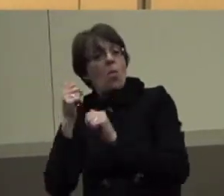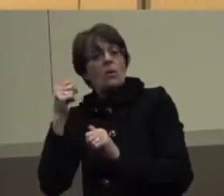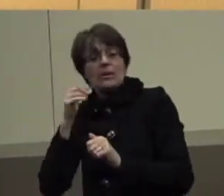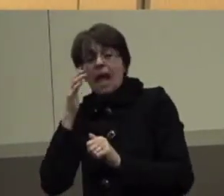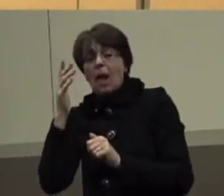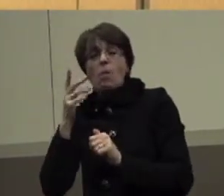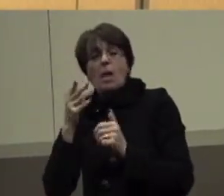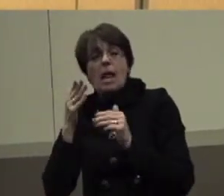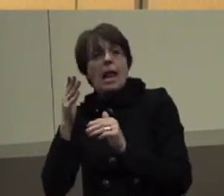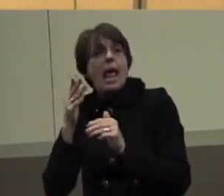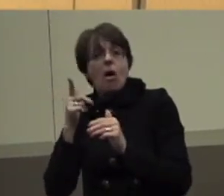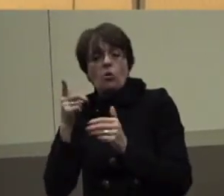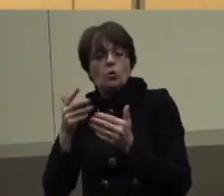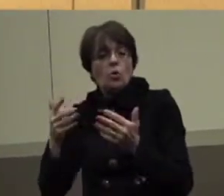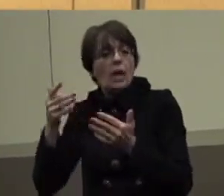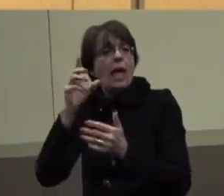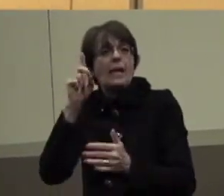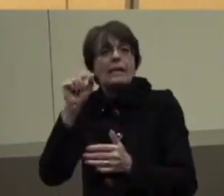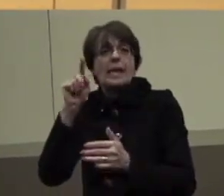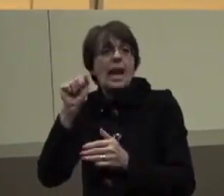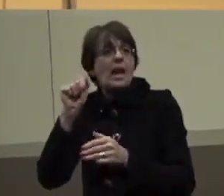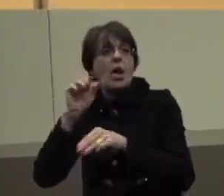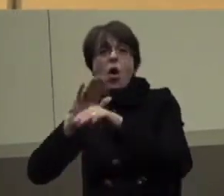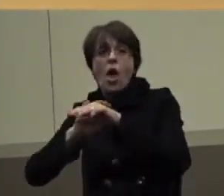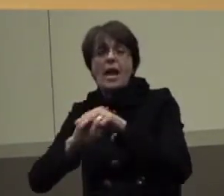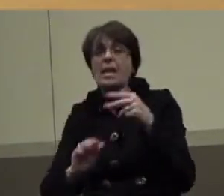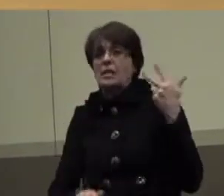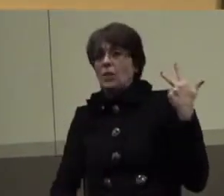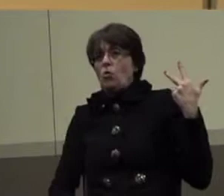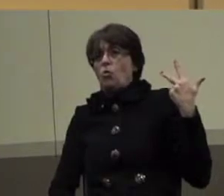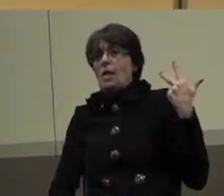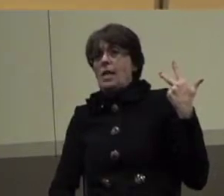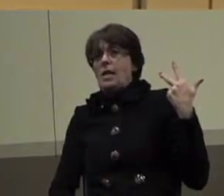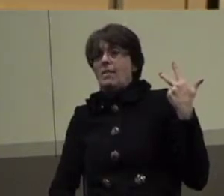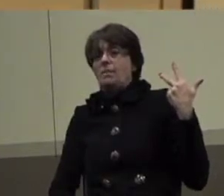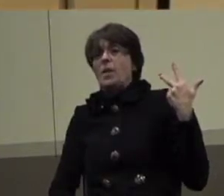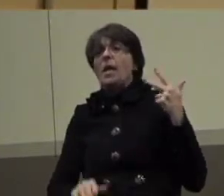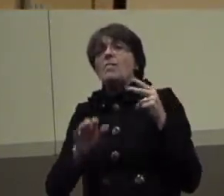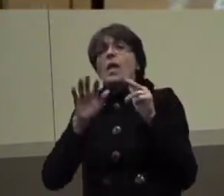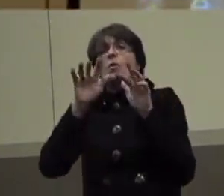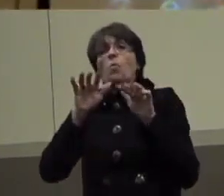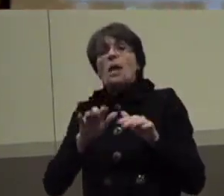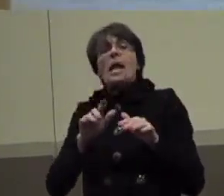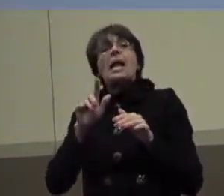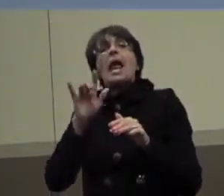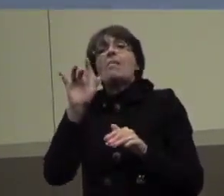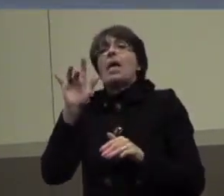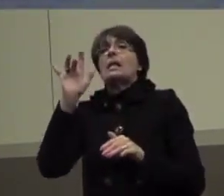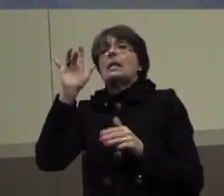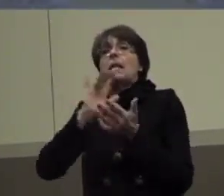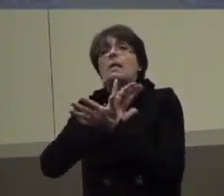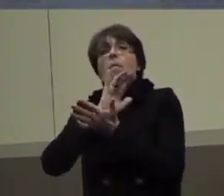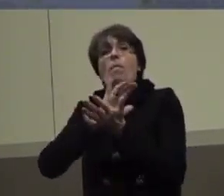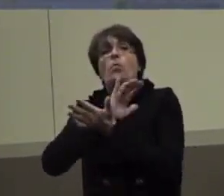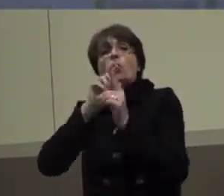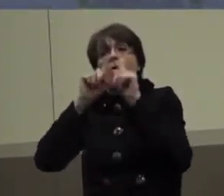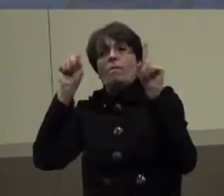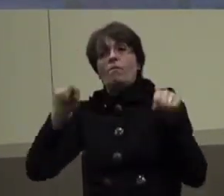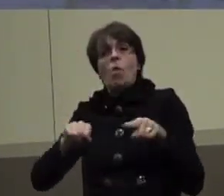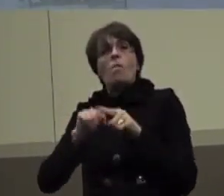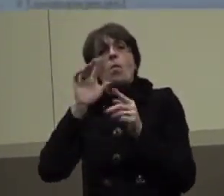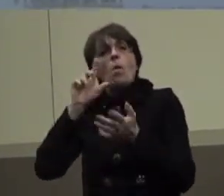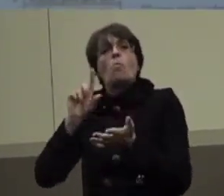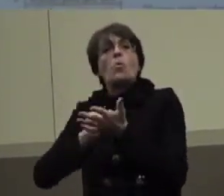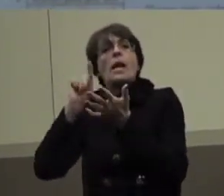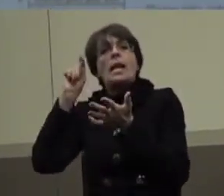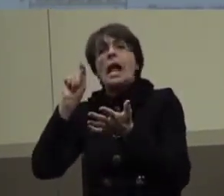data on is 3. So you put those in, and then you click paper form, and it will print this out so that all the teachers have